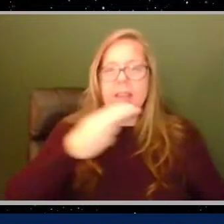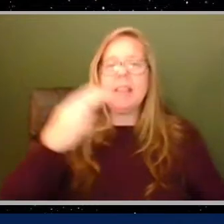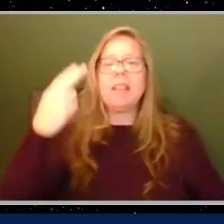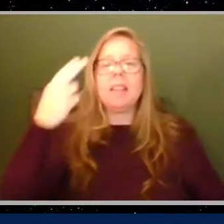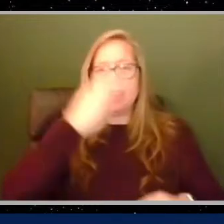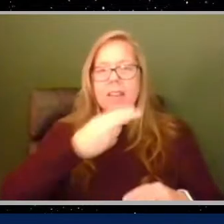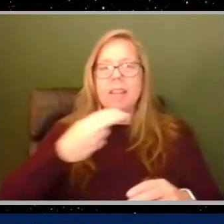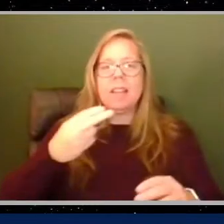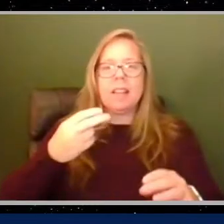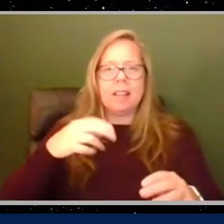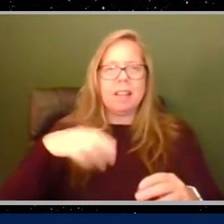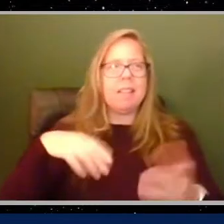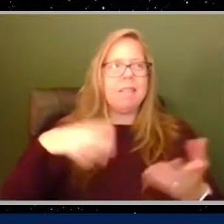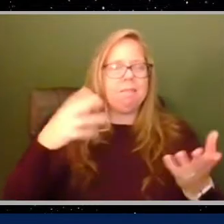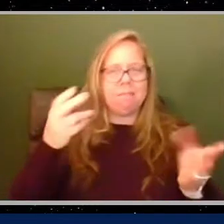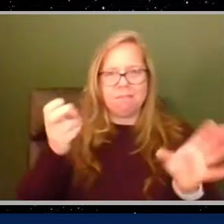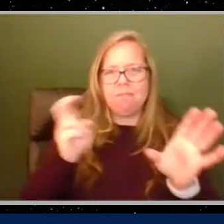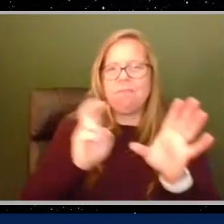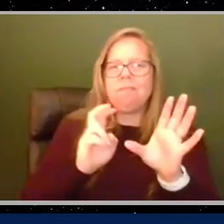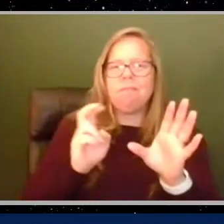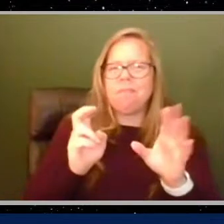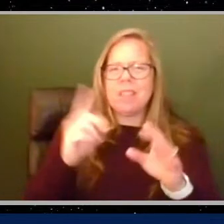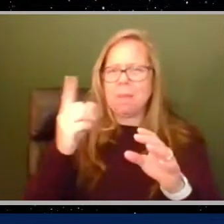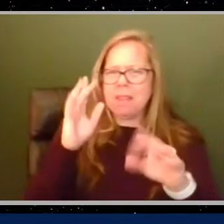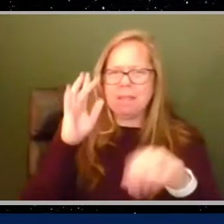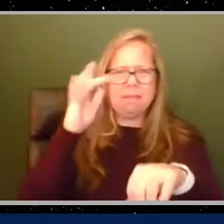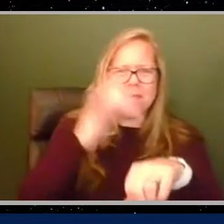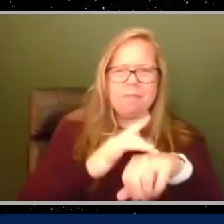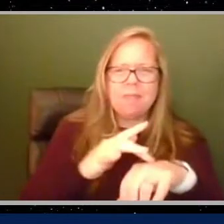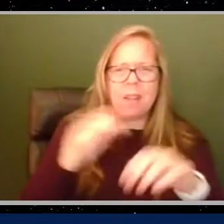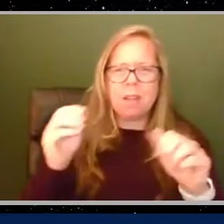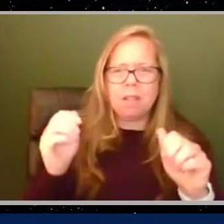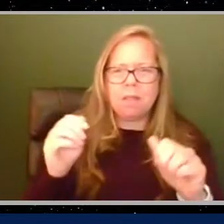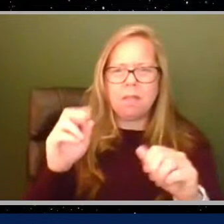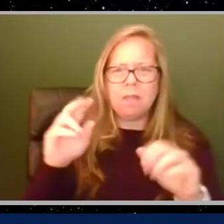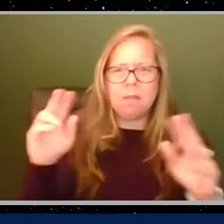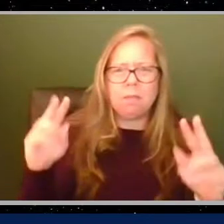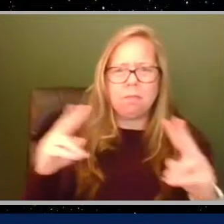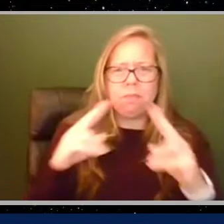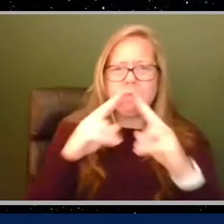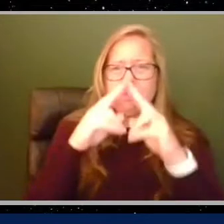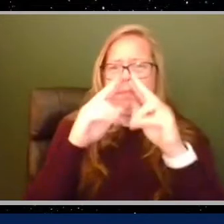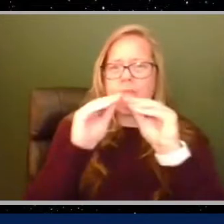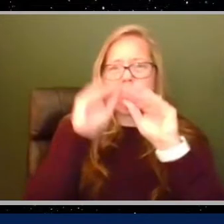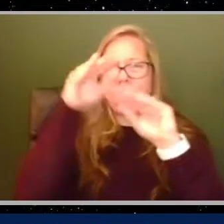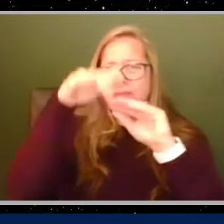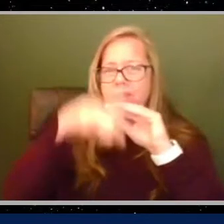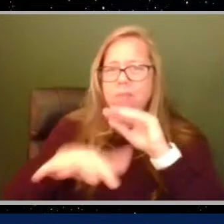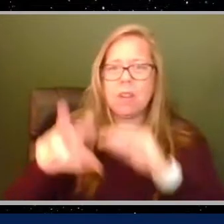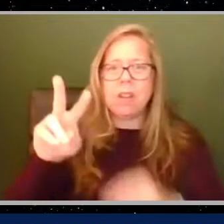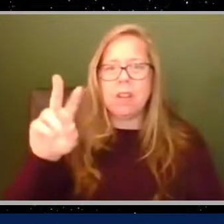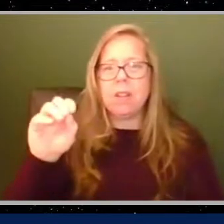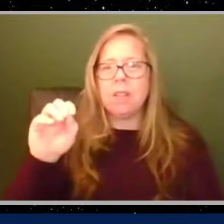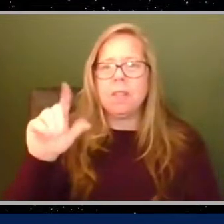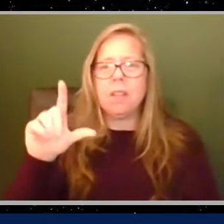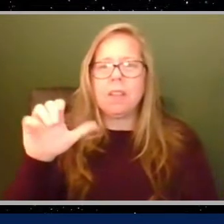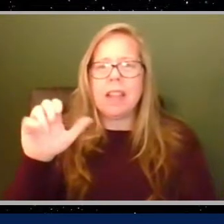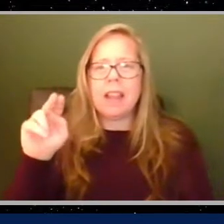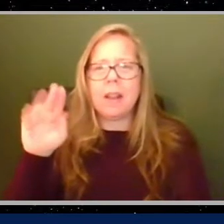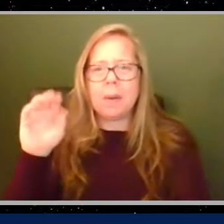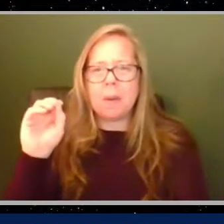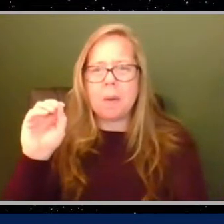astronaut analog programs, right? Yeah. Mm-hmm. Interesting. Because that could be another space to start exploring those.